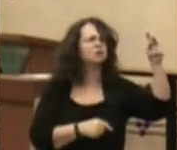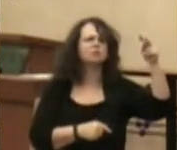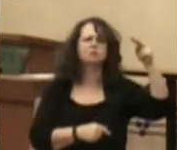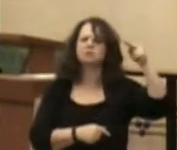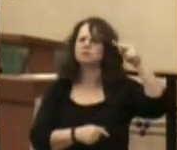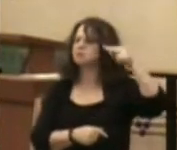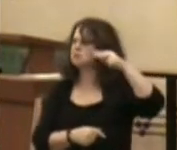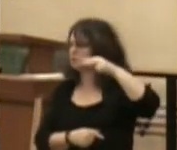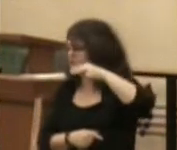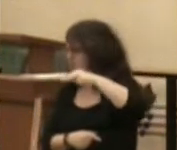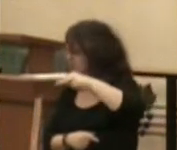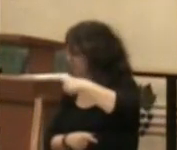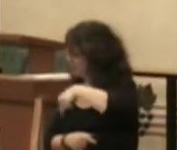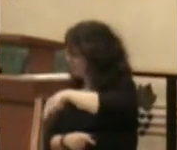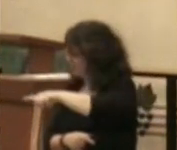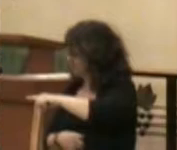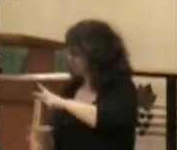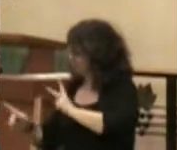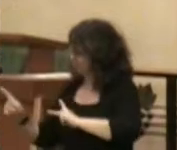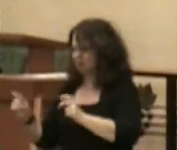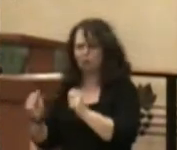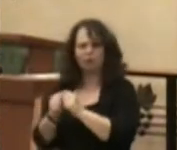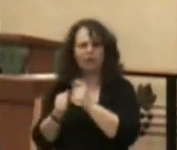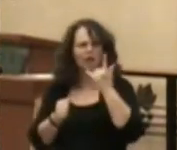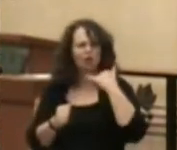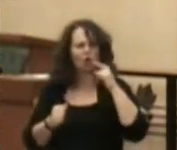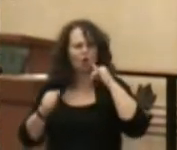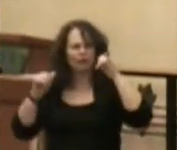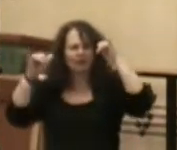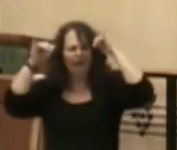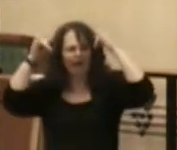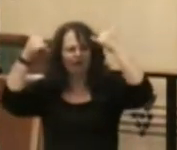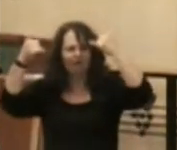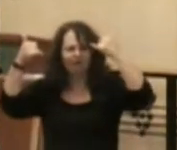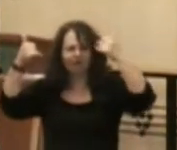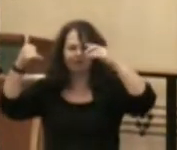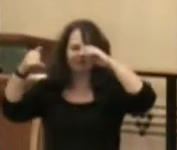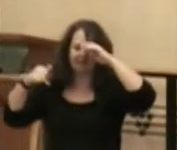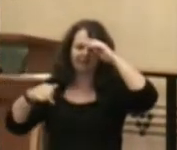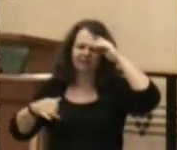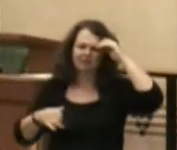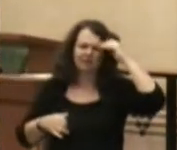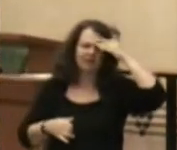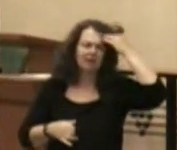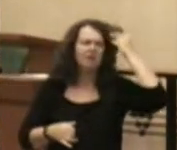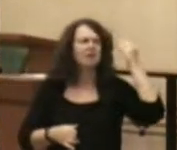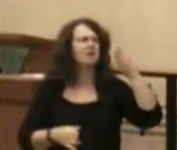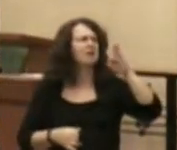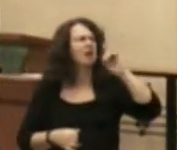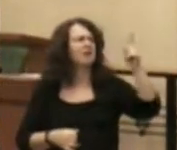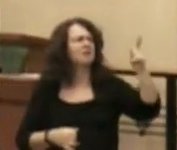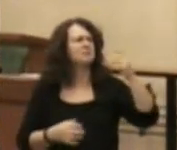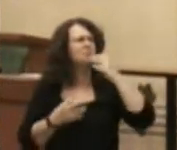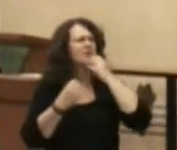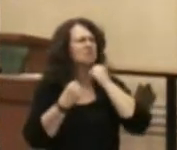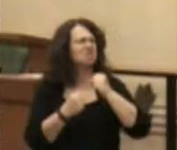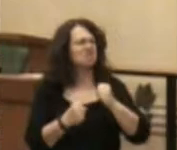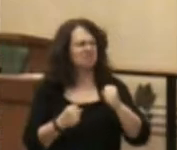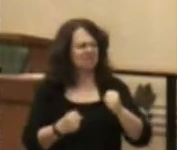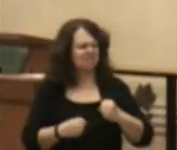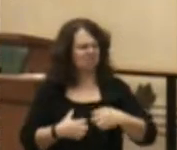his people with this golden calf, and he becomes passionately